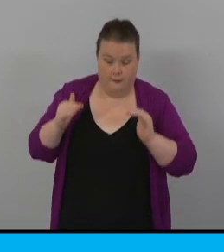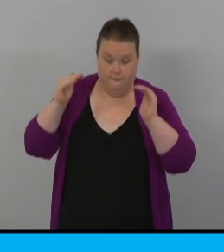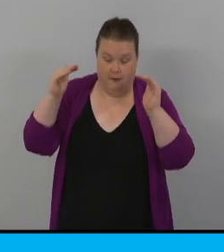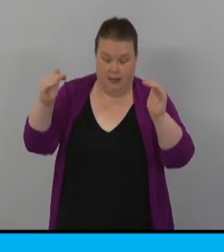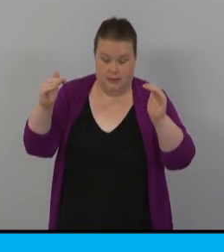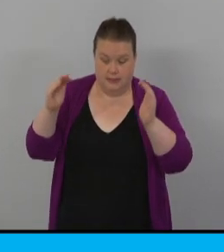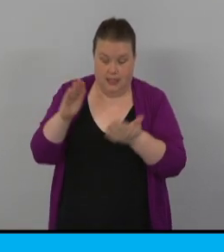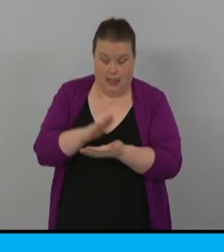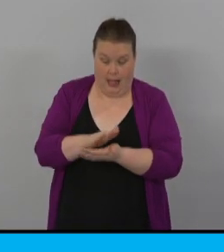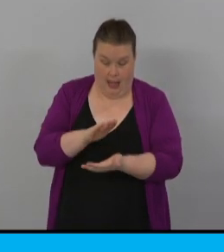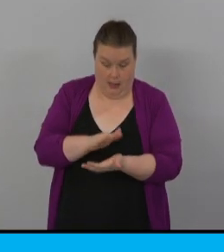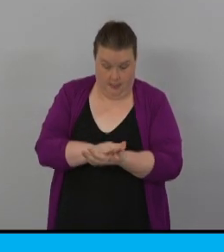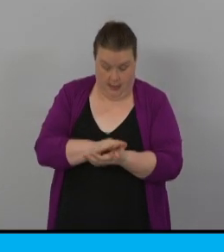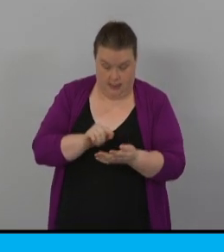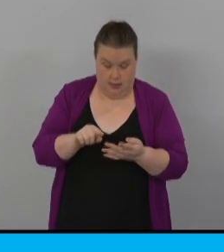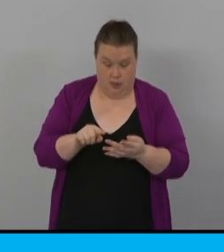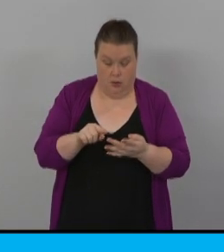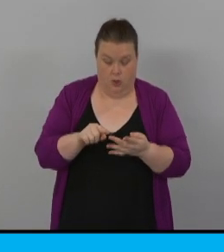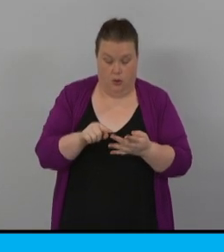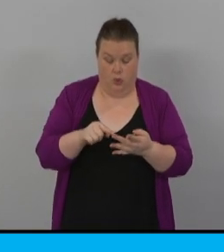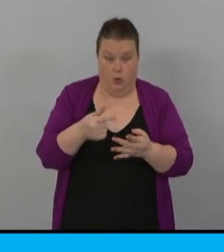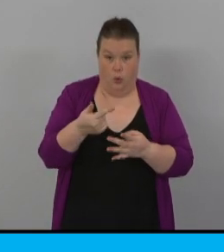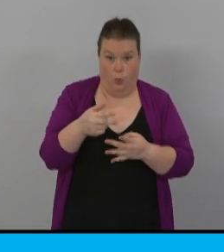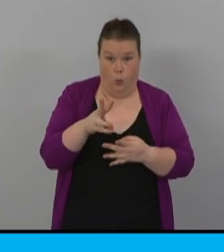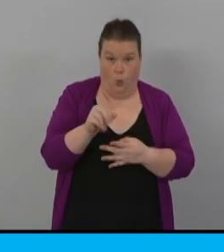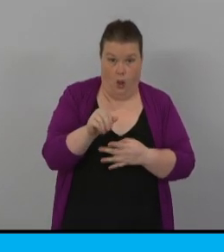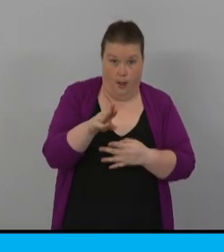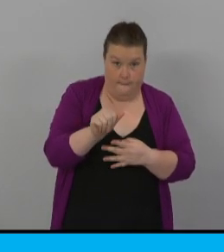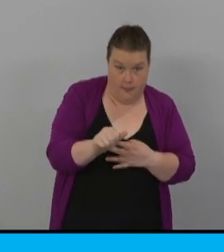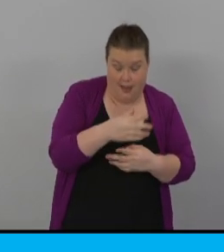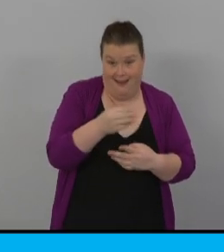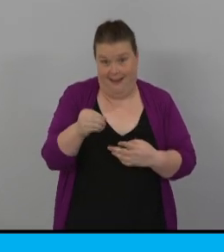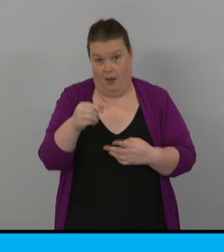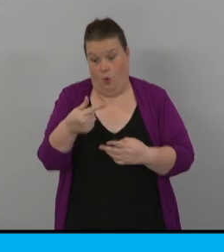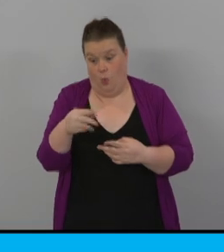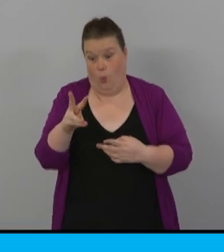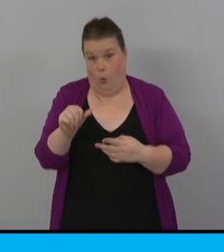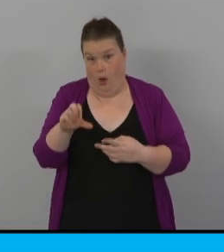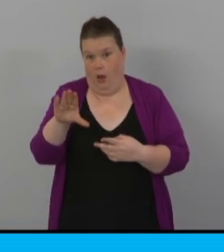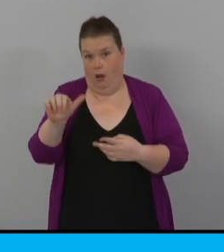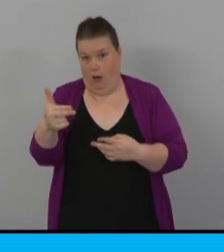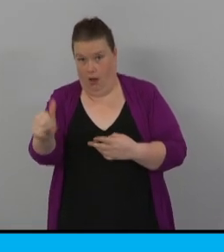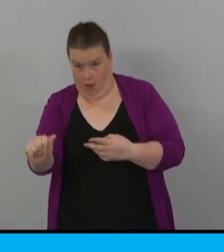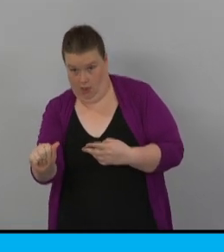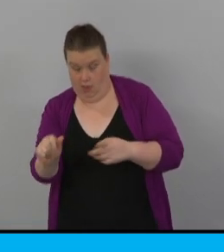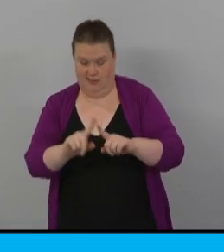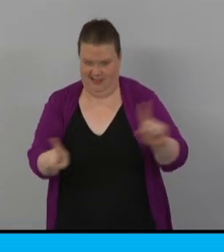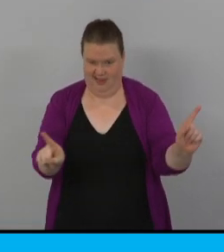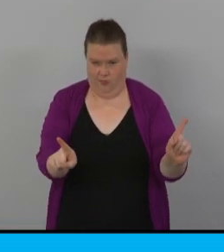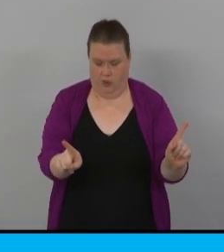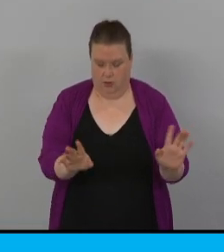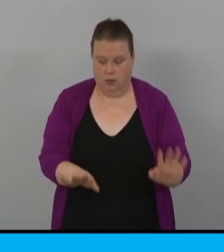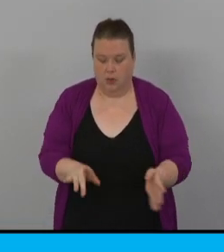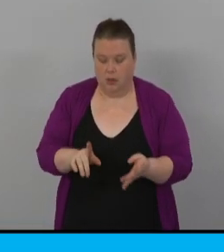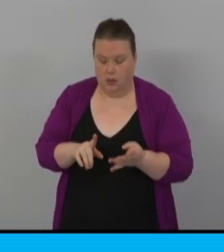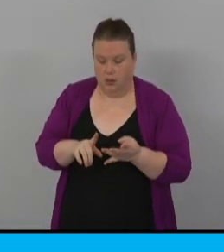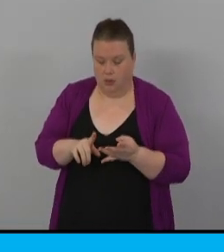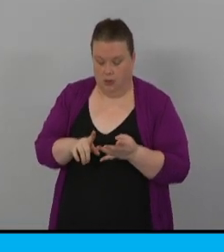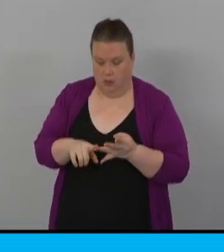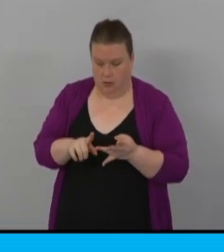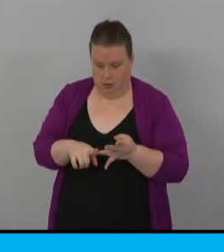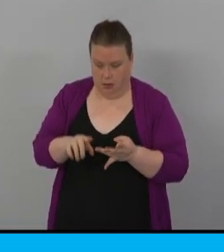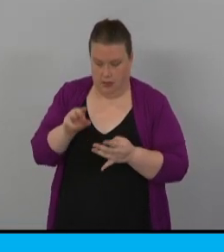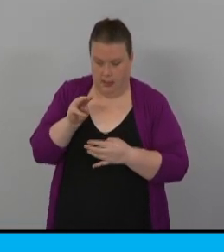Both Guama and Waco have separate budgets. And then the Challenge Academy, which is our juvenile justice alternative